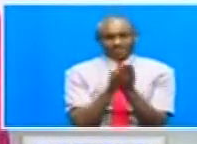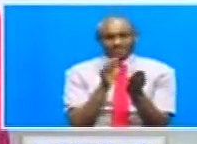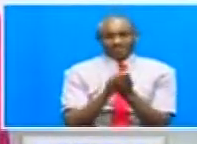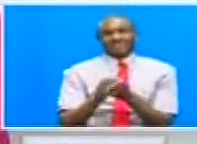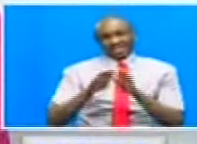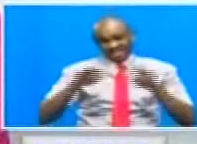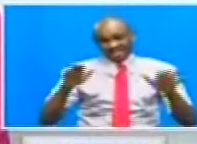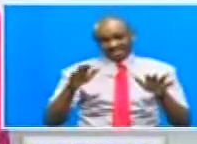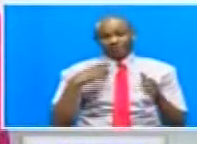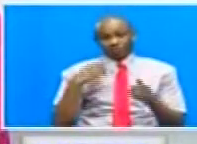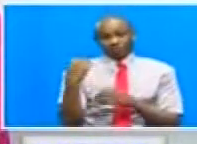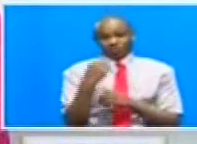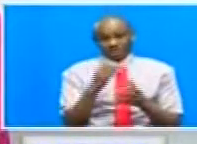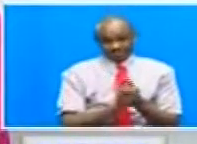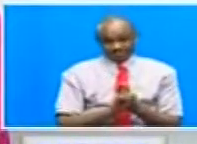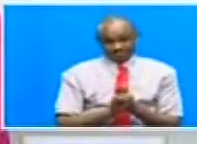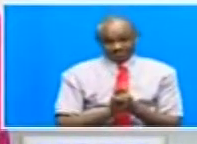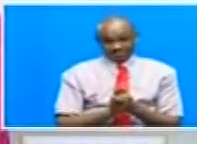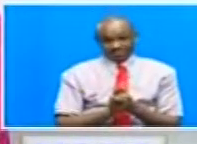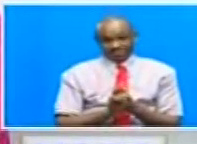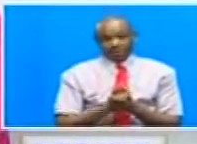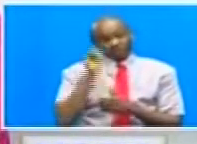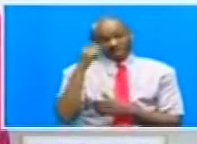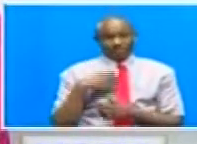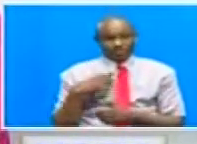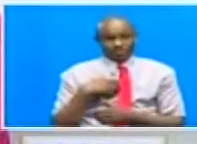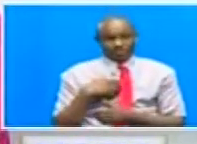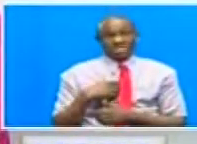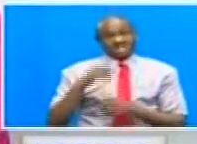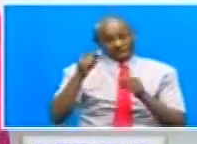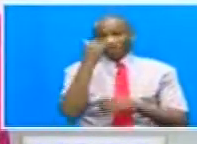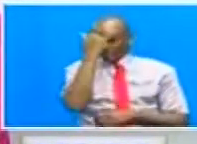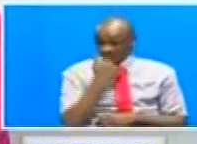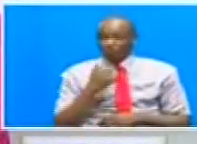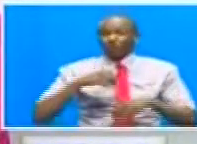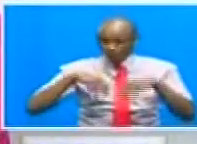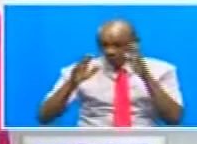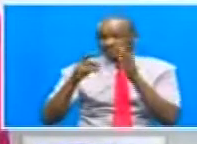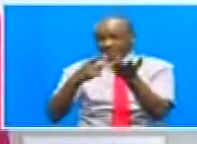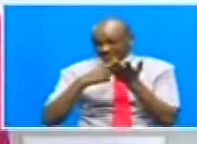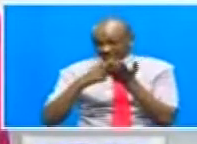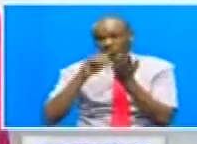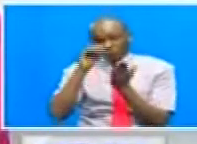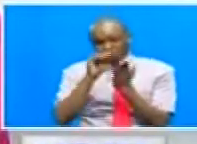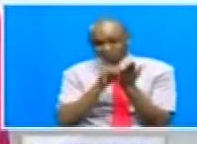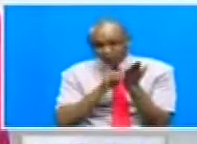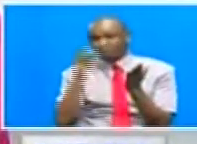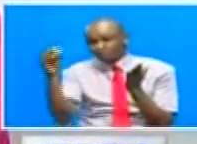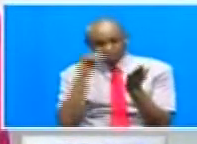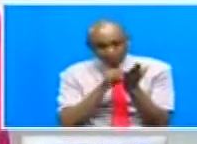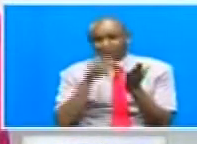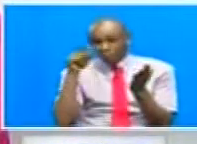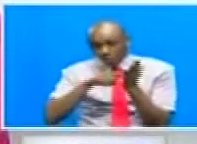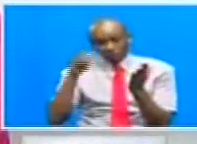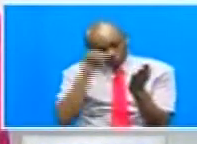land safe for school children, keeping land safe for Kenyans. But of course, Yvonne Okwara has been following this discussion and has a number of points